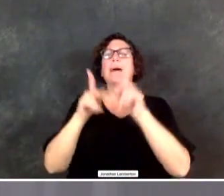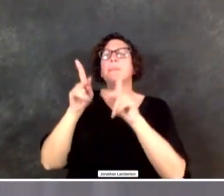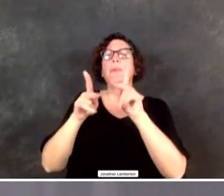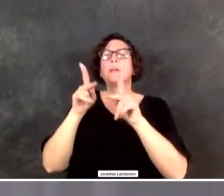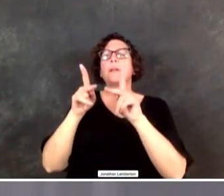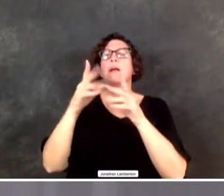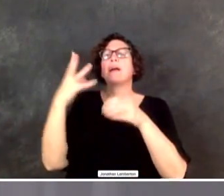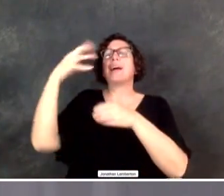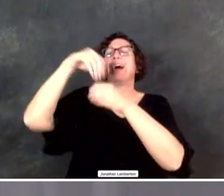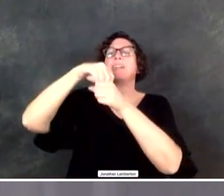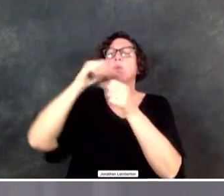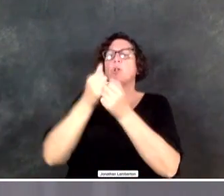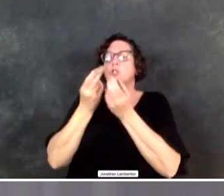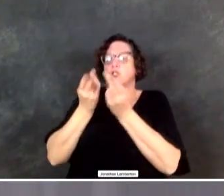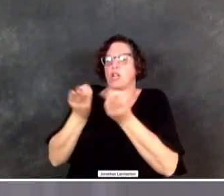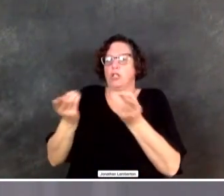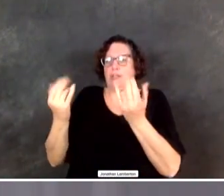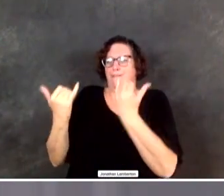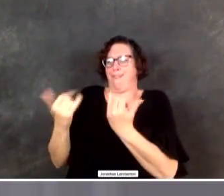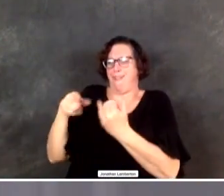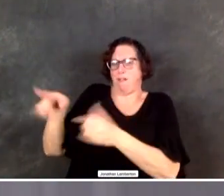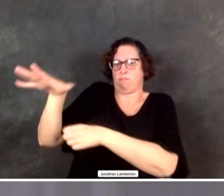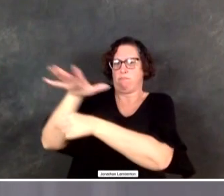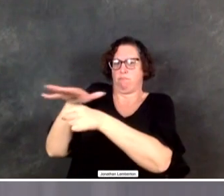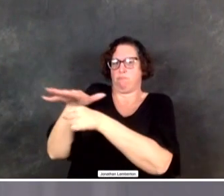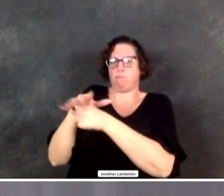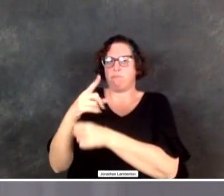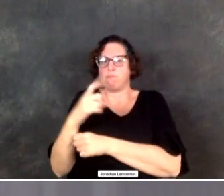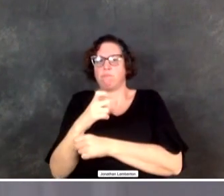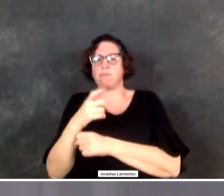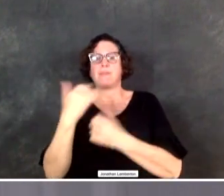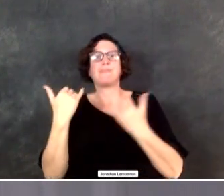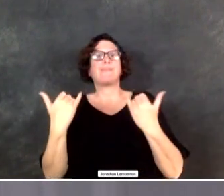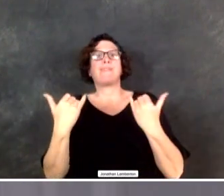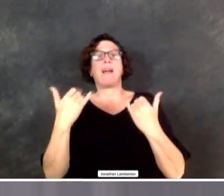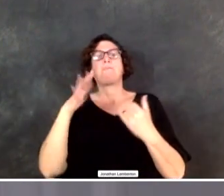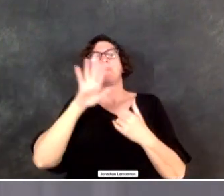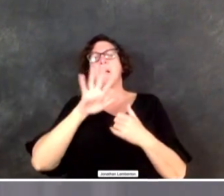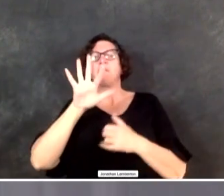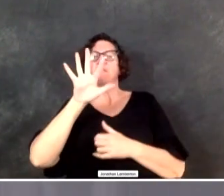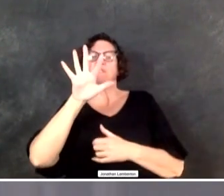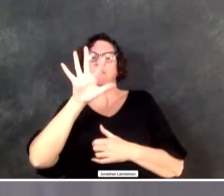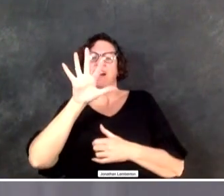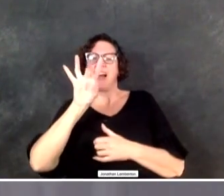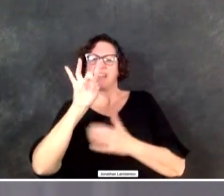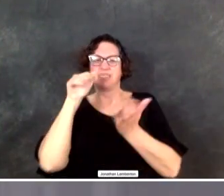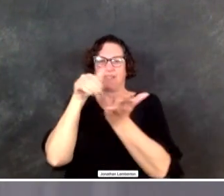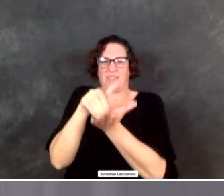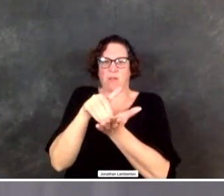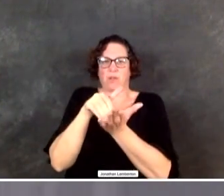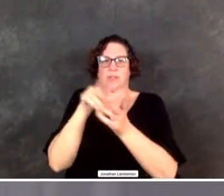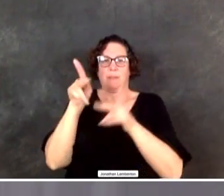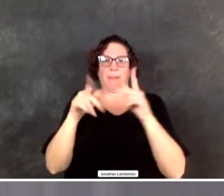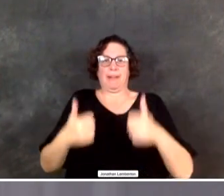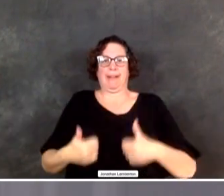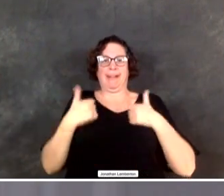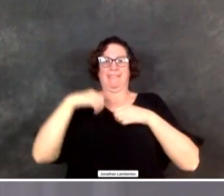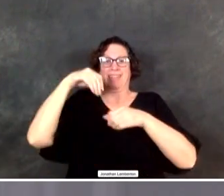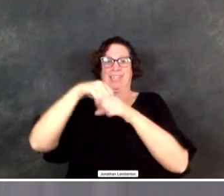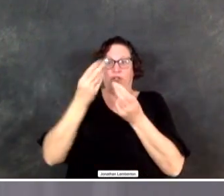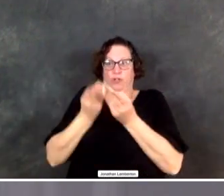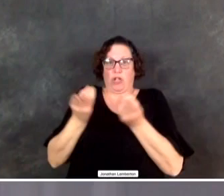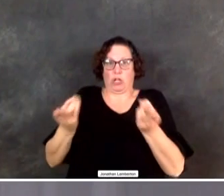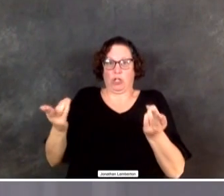58,000. And then, of course, there are roughly 4,000 people on the streets. We've conducted more than